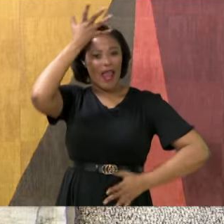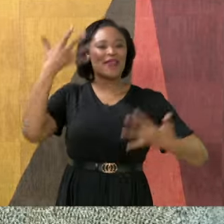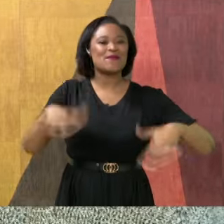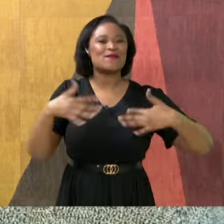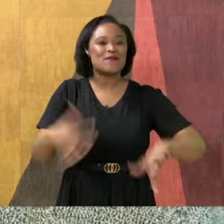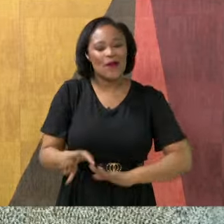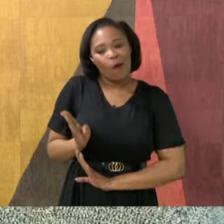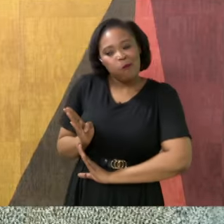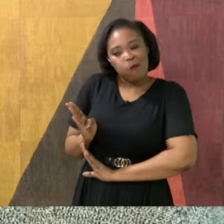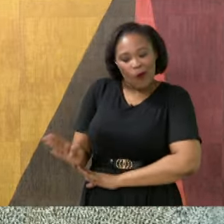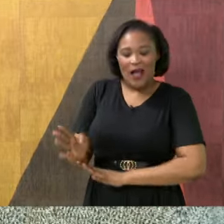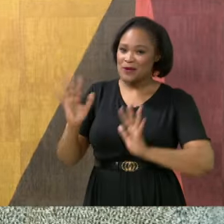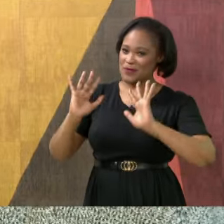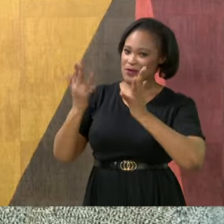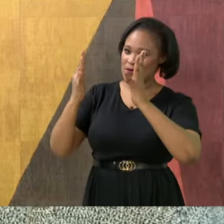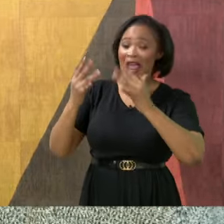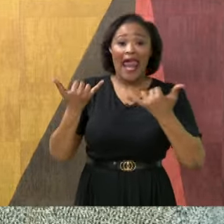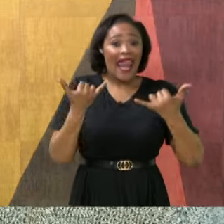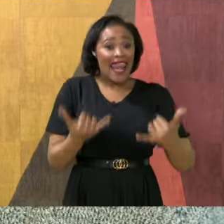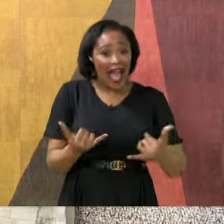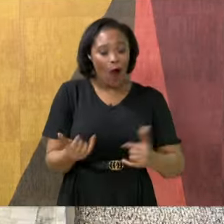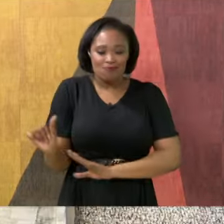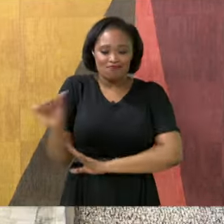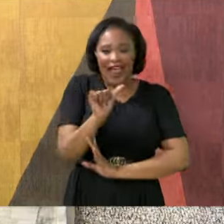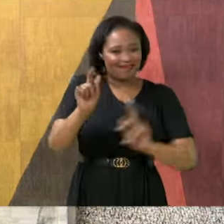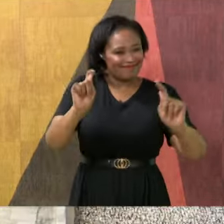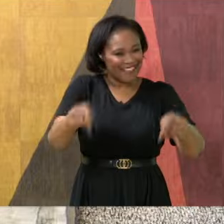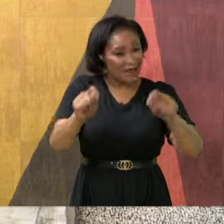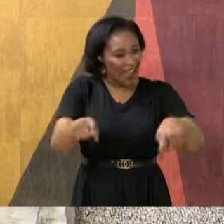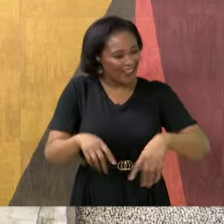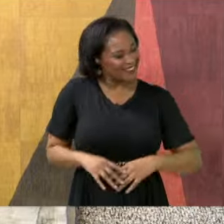Africa, Mia Roux. Right about now, though, Graham is doing the things in Cape Town. Hi, Graham.